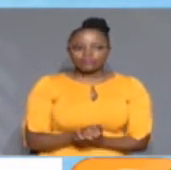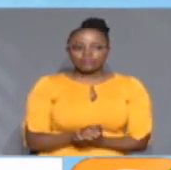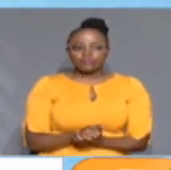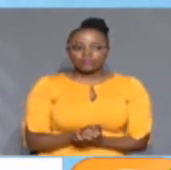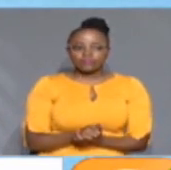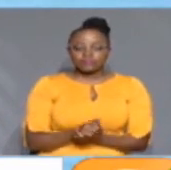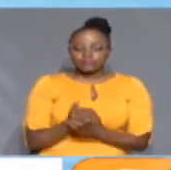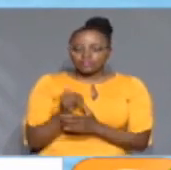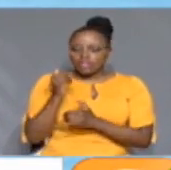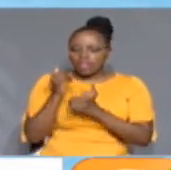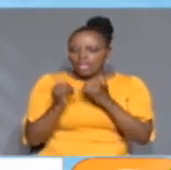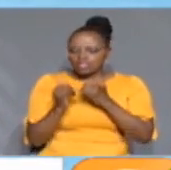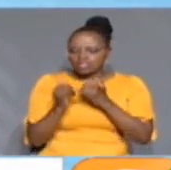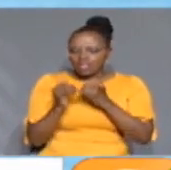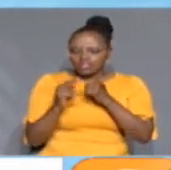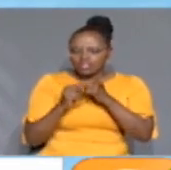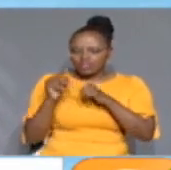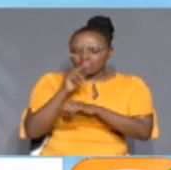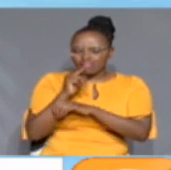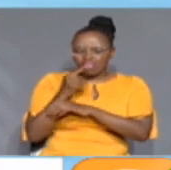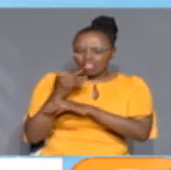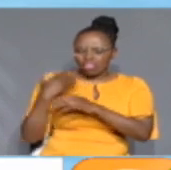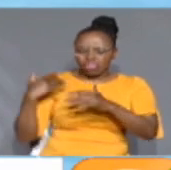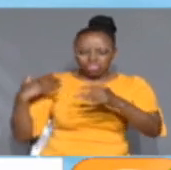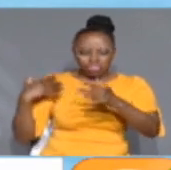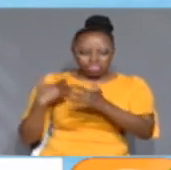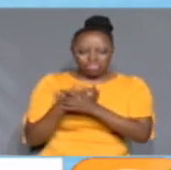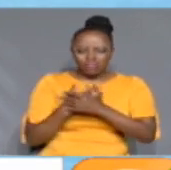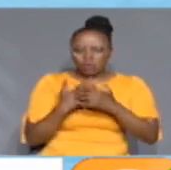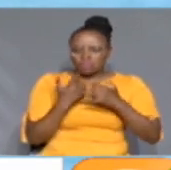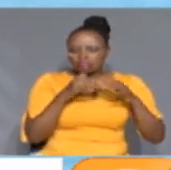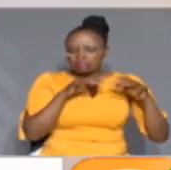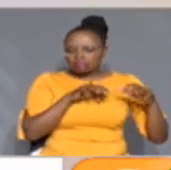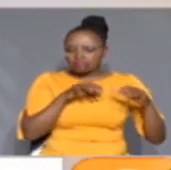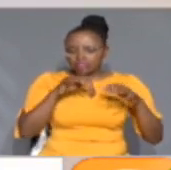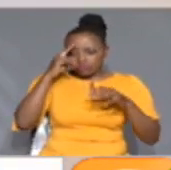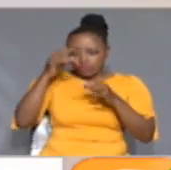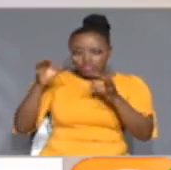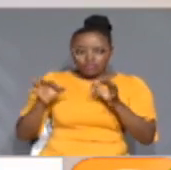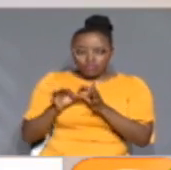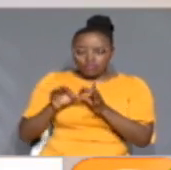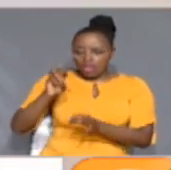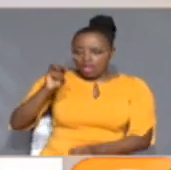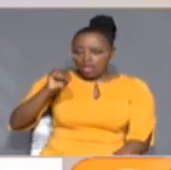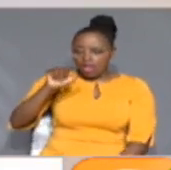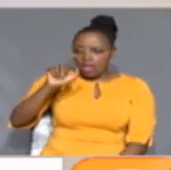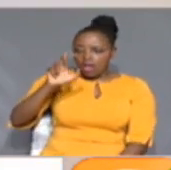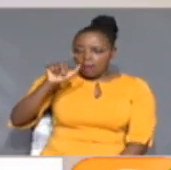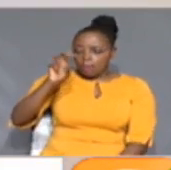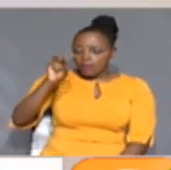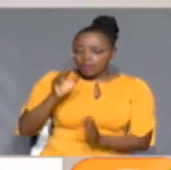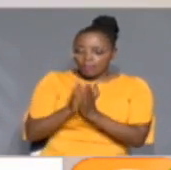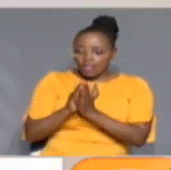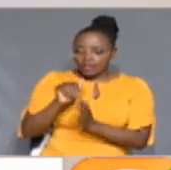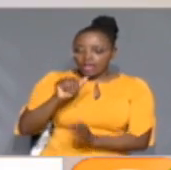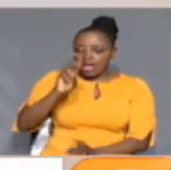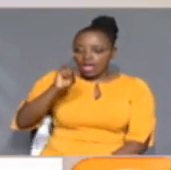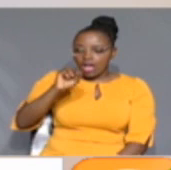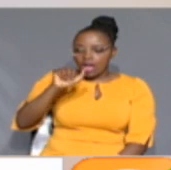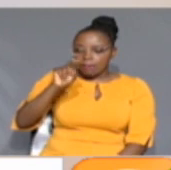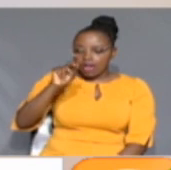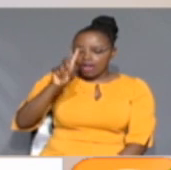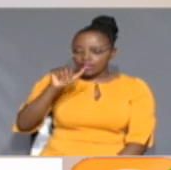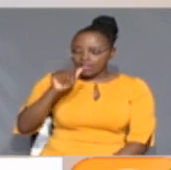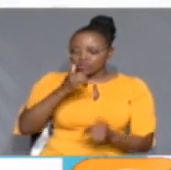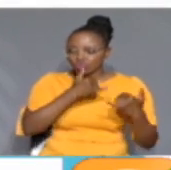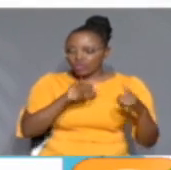The last 7 days have proved to be nothing less than agonizing for the families of Mariam Kigenda and her daughter Amanda Mudheu, as the